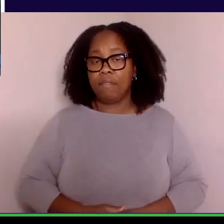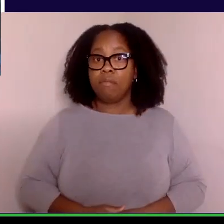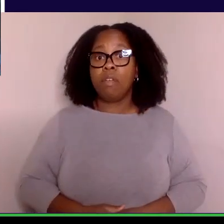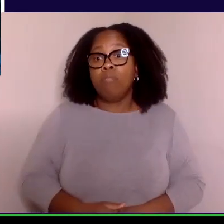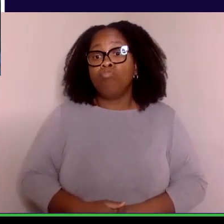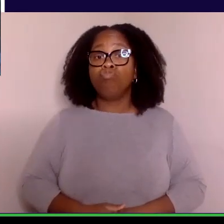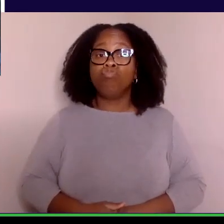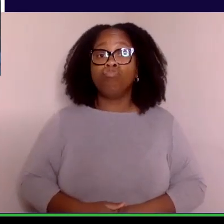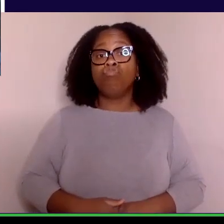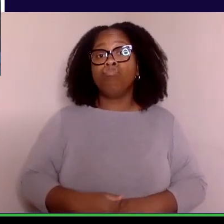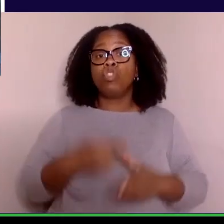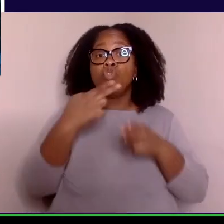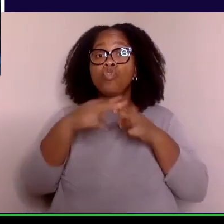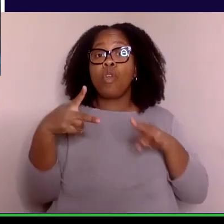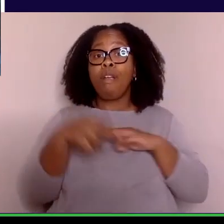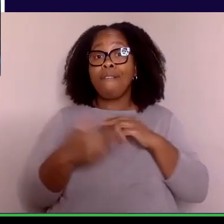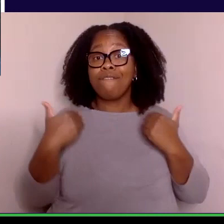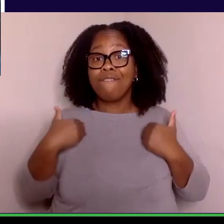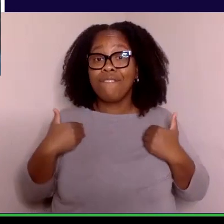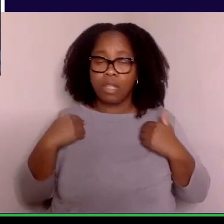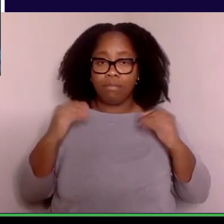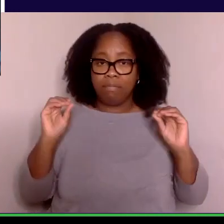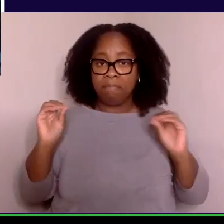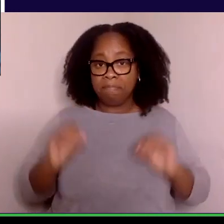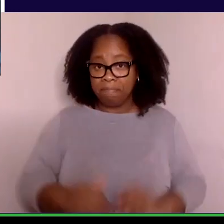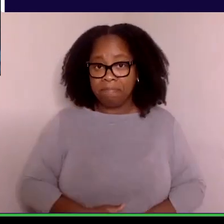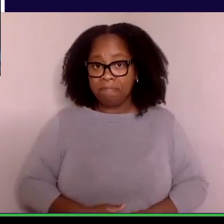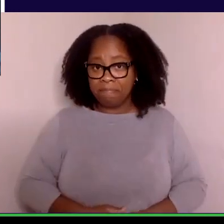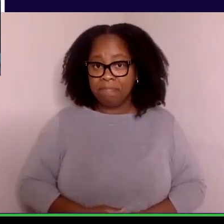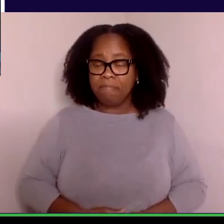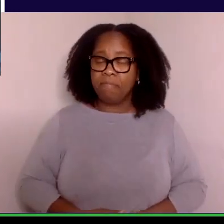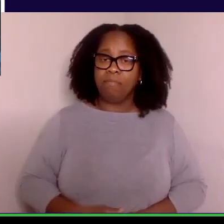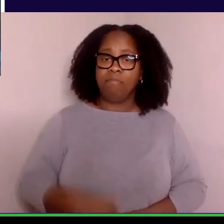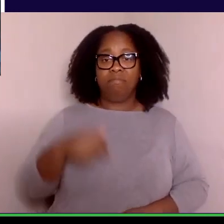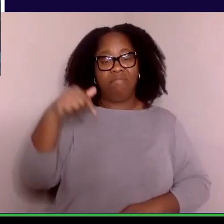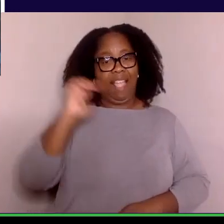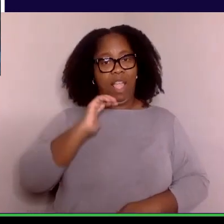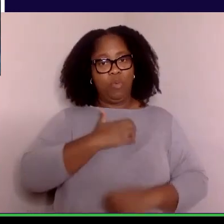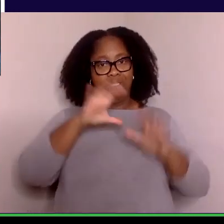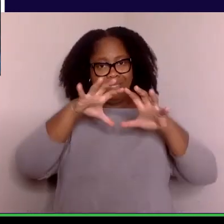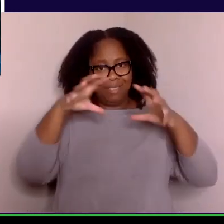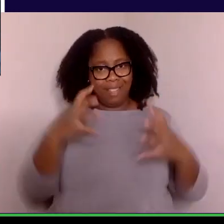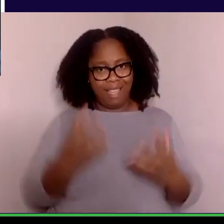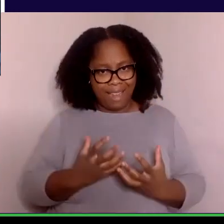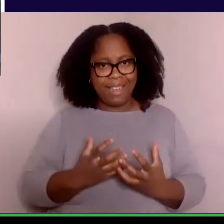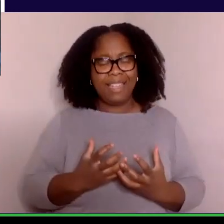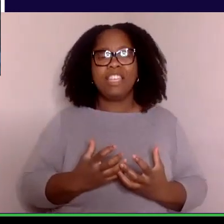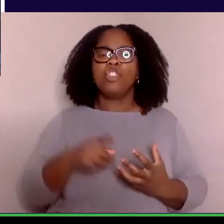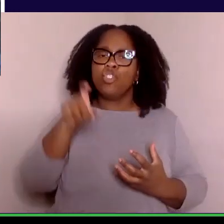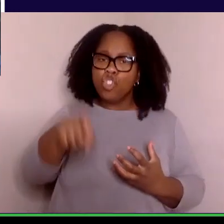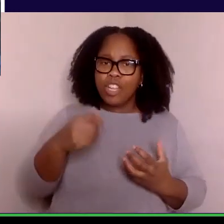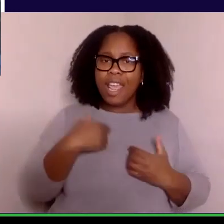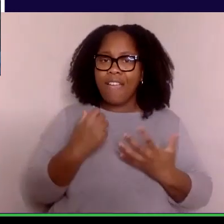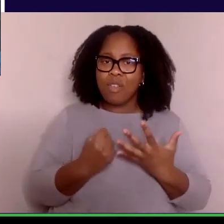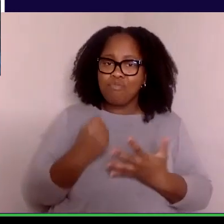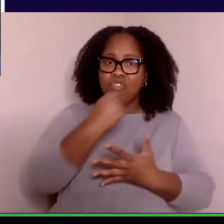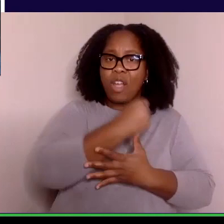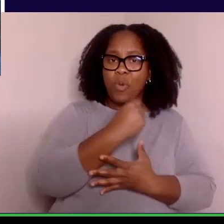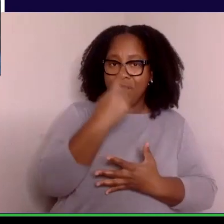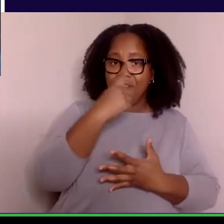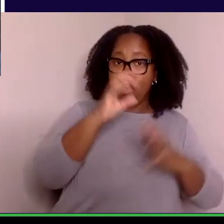shortcuts. As a society, the priority should be the educational and health needs